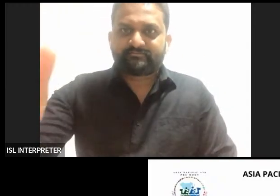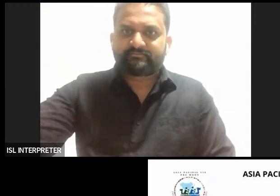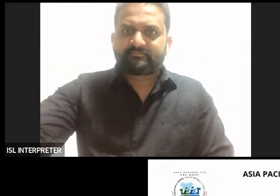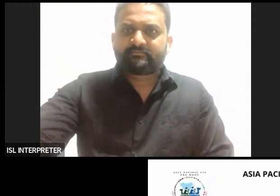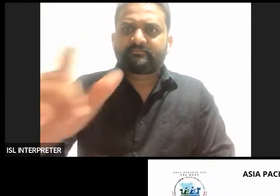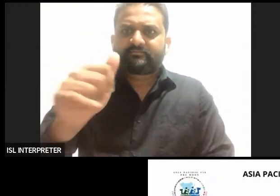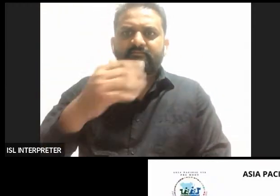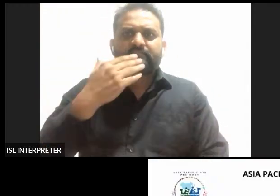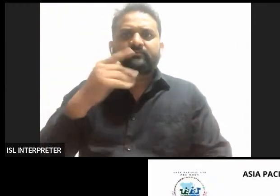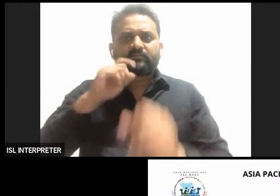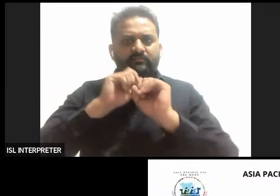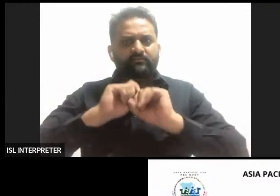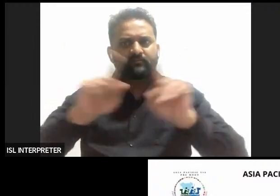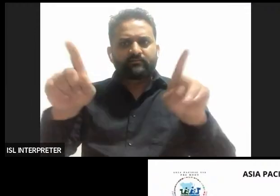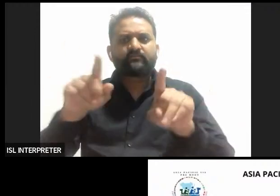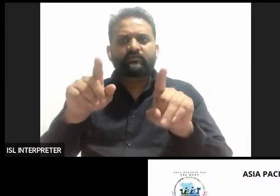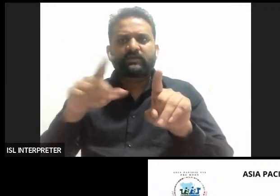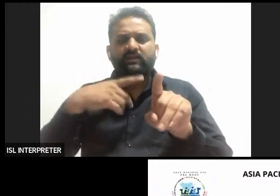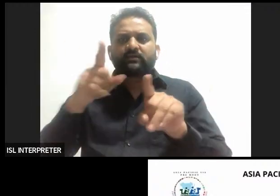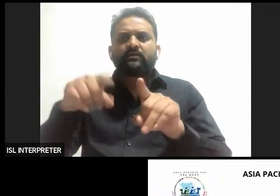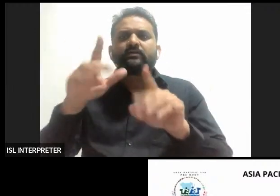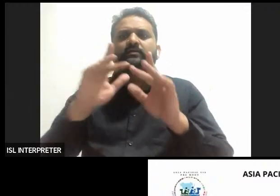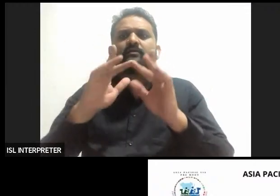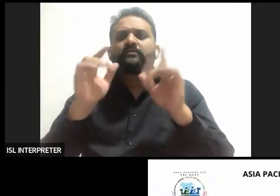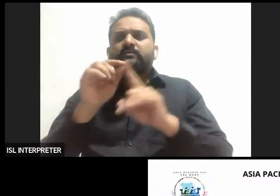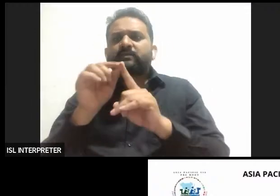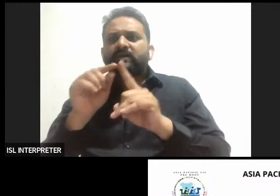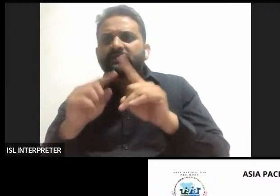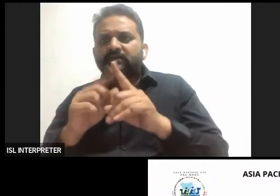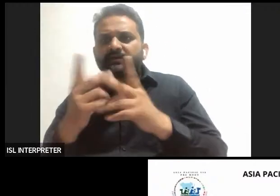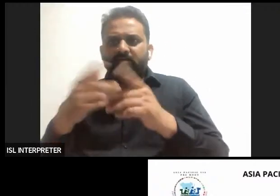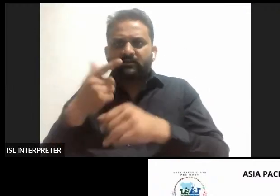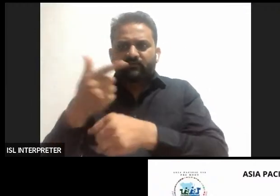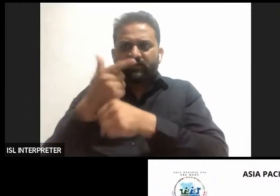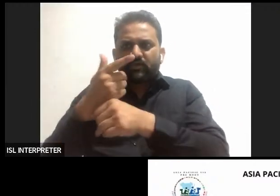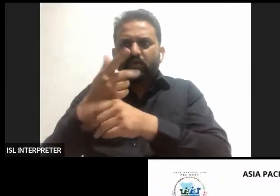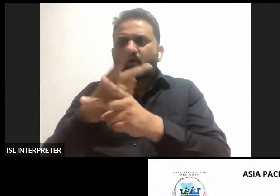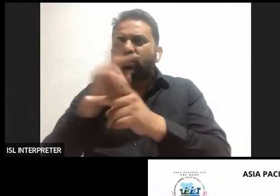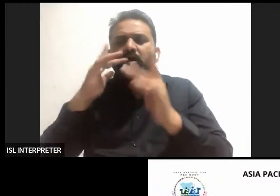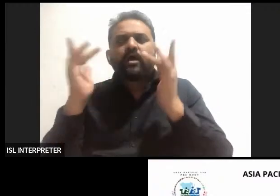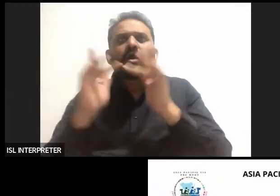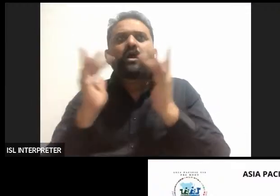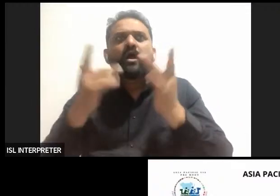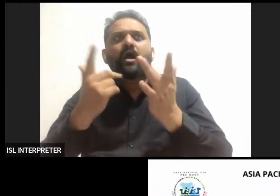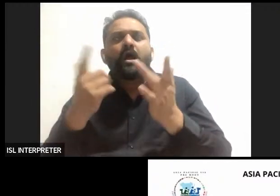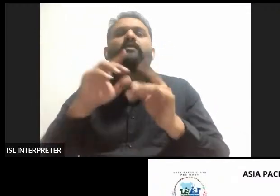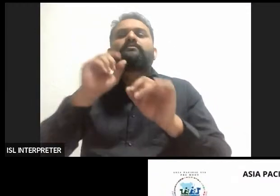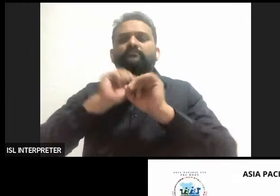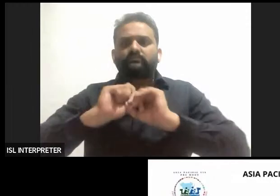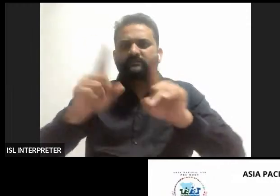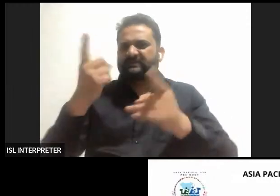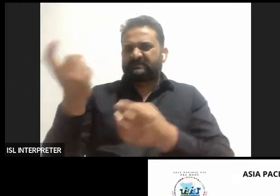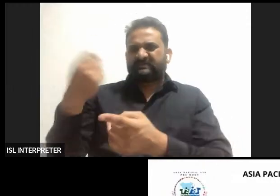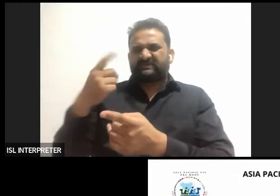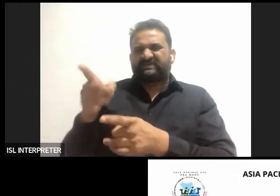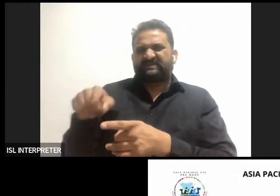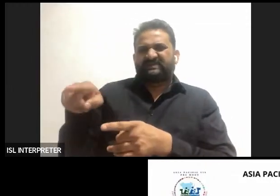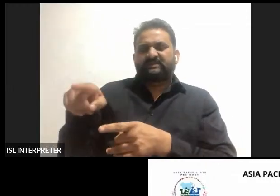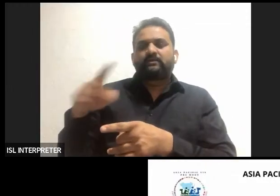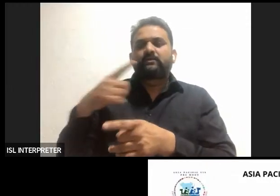give an announcement that where they can find the PowerPoint or the video recording on our website. Somebody has asked that.